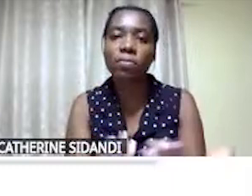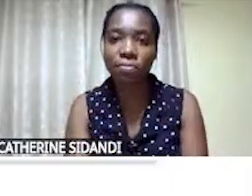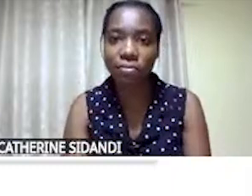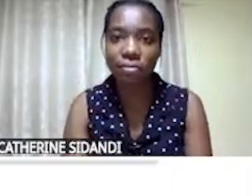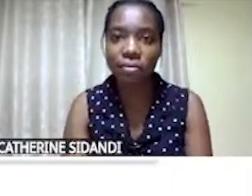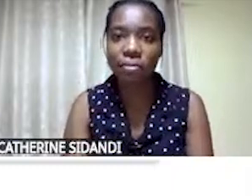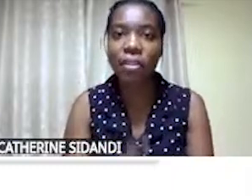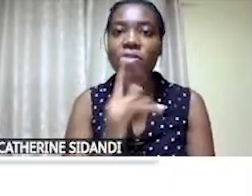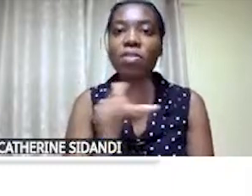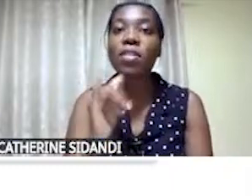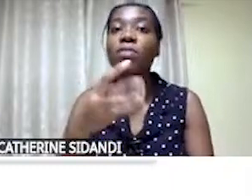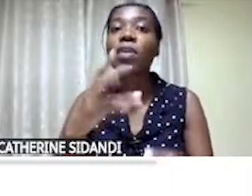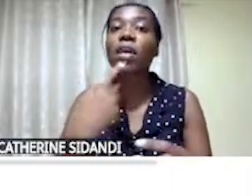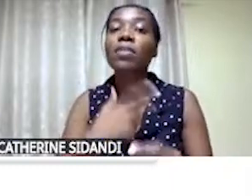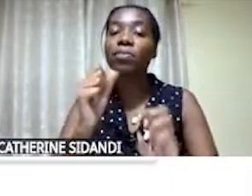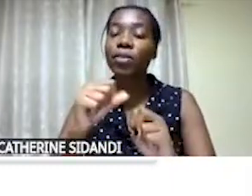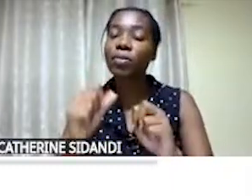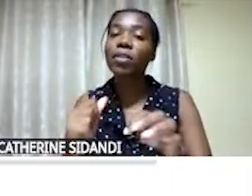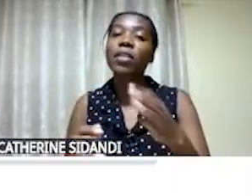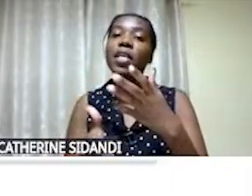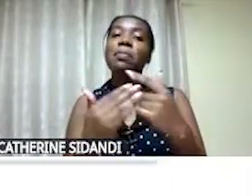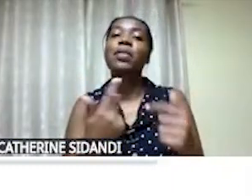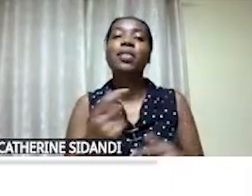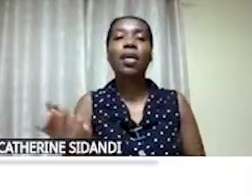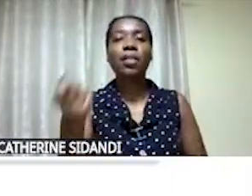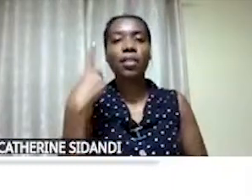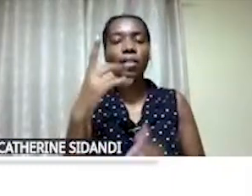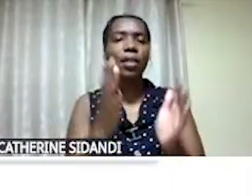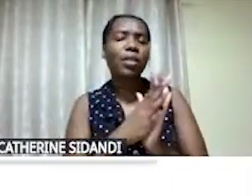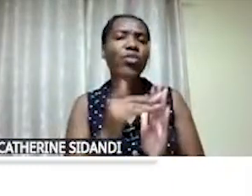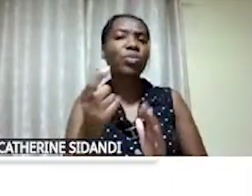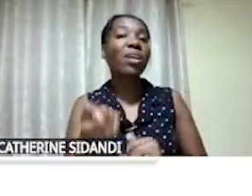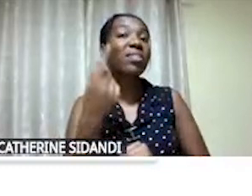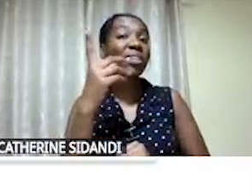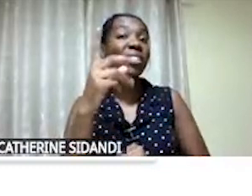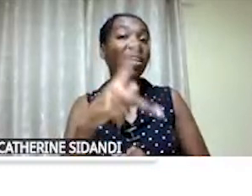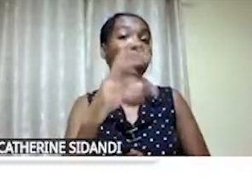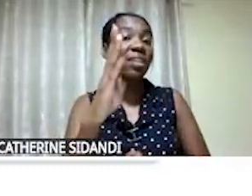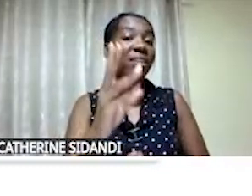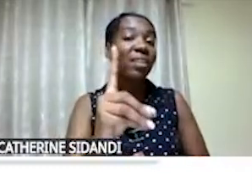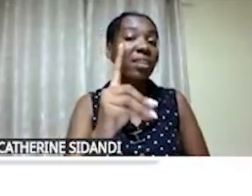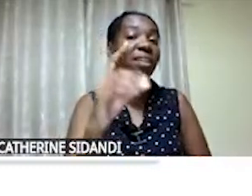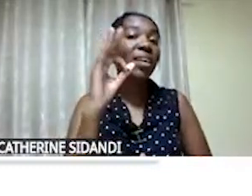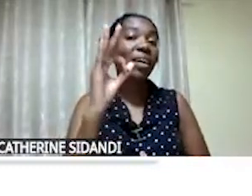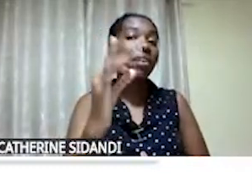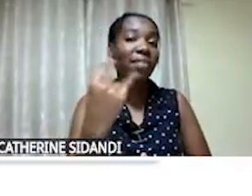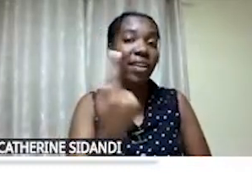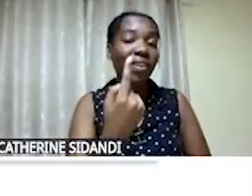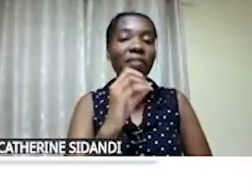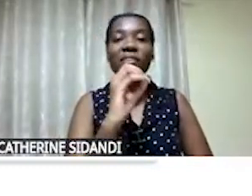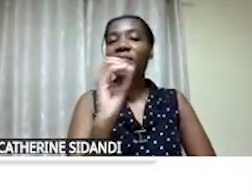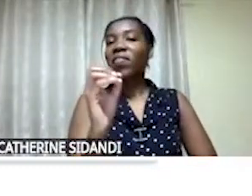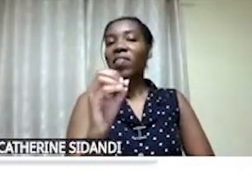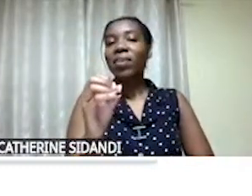able to just go further into just understanding. And you remember, you cannot understand your KDF if you don't understand your why and if you